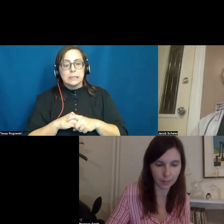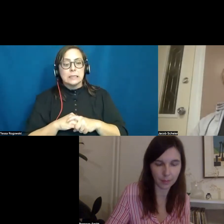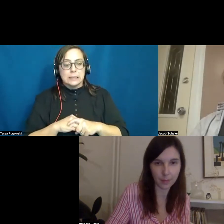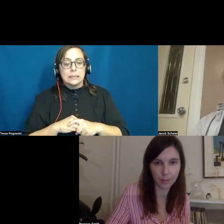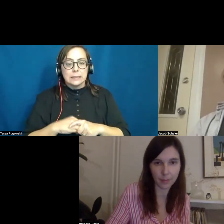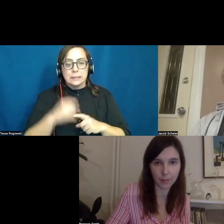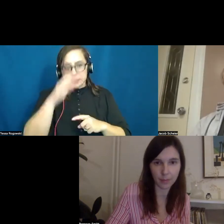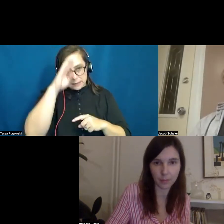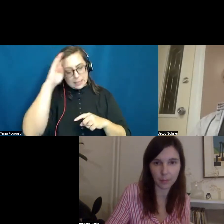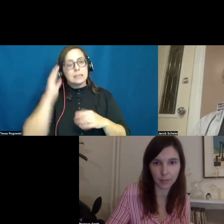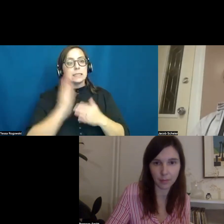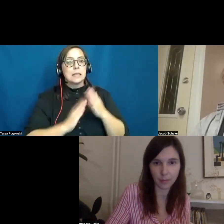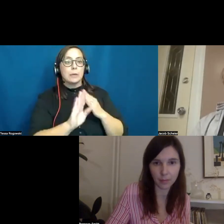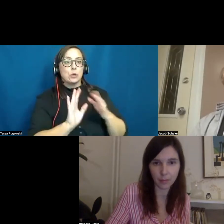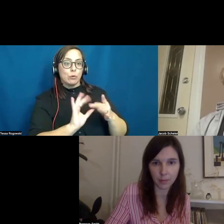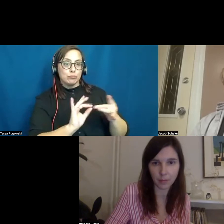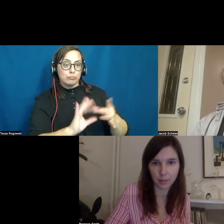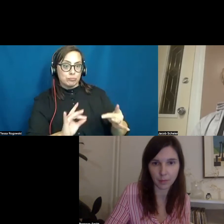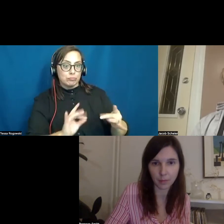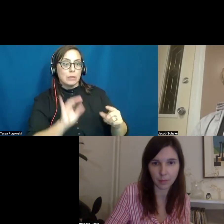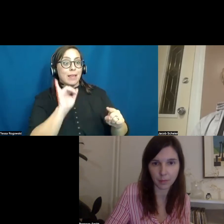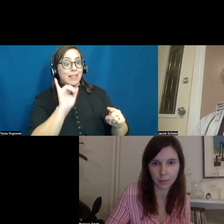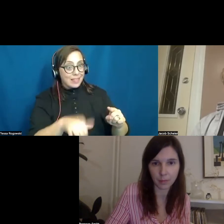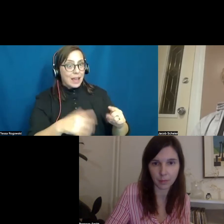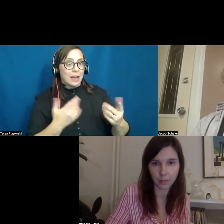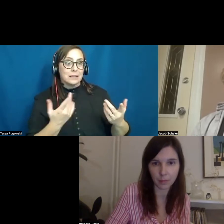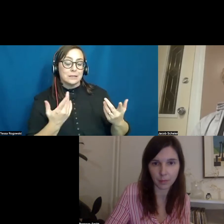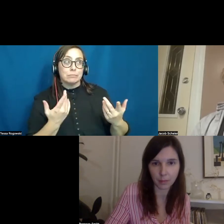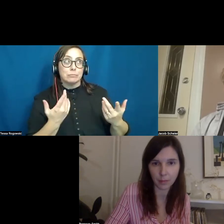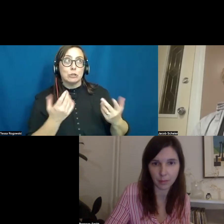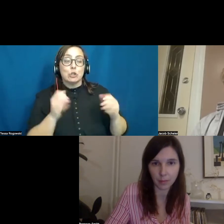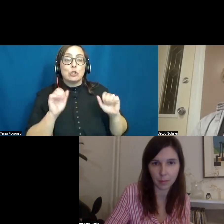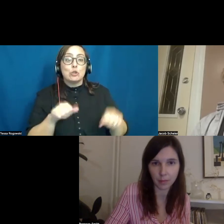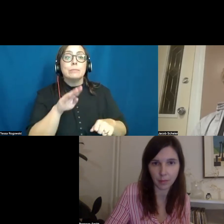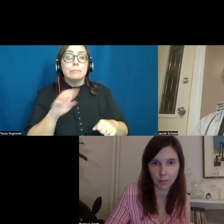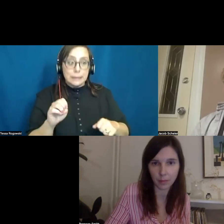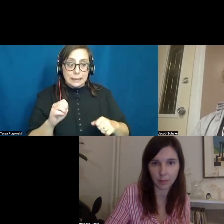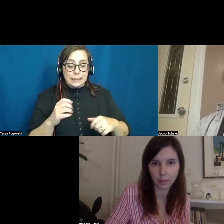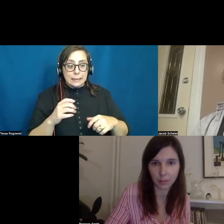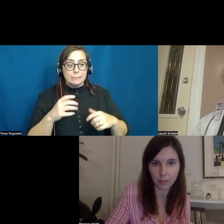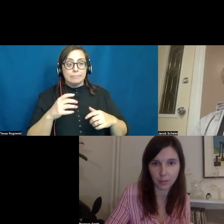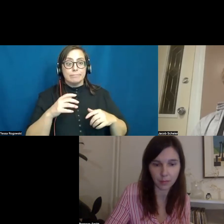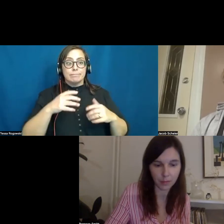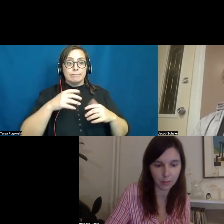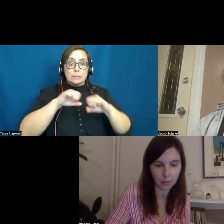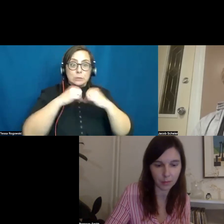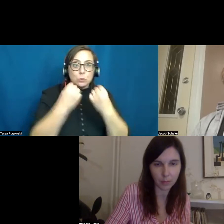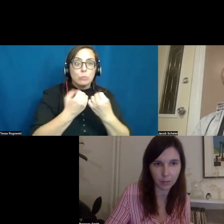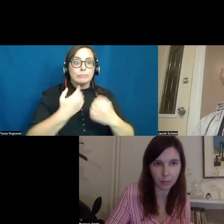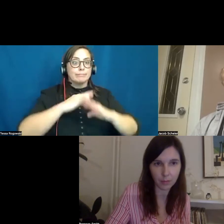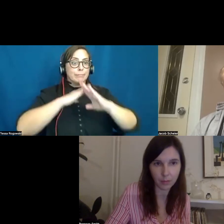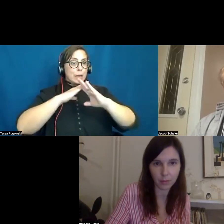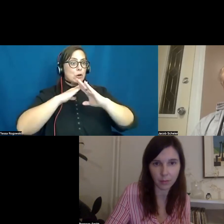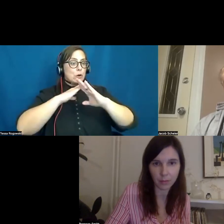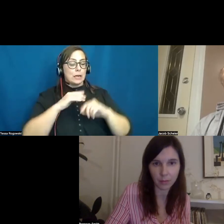the things you described could also be social model barriers. You talk about stigma, you talk